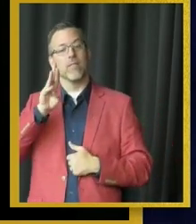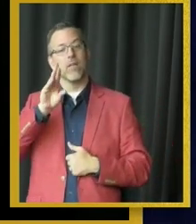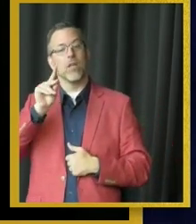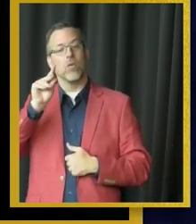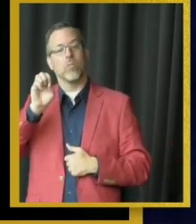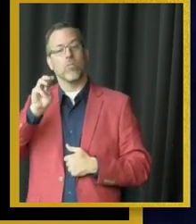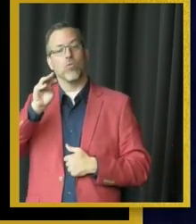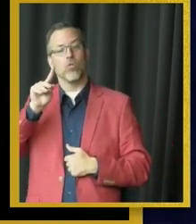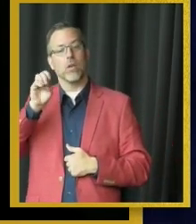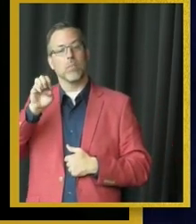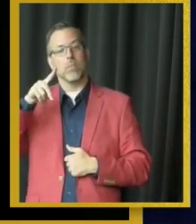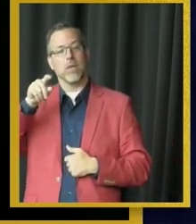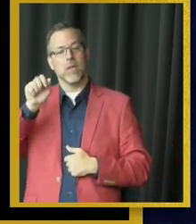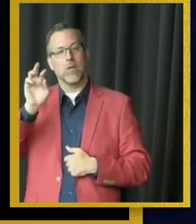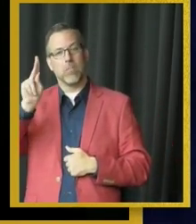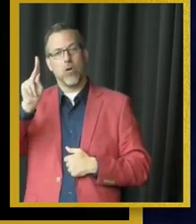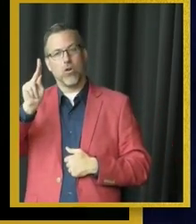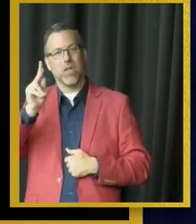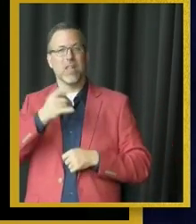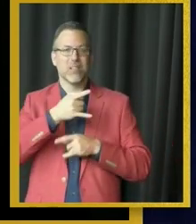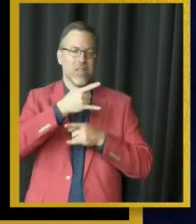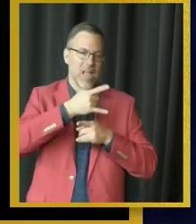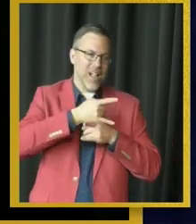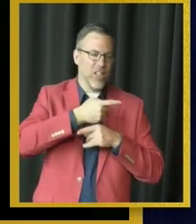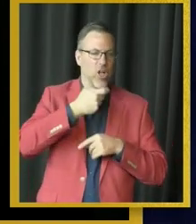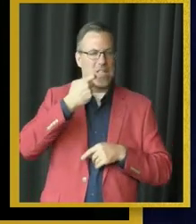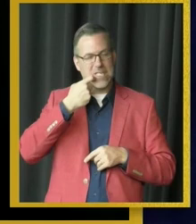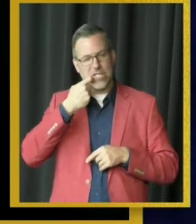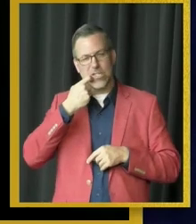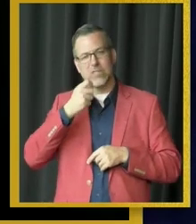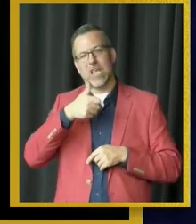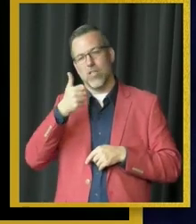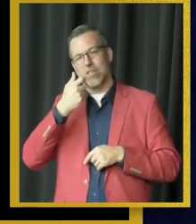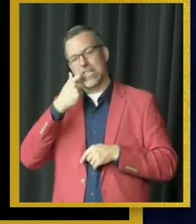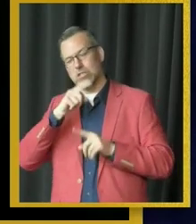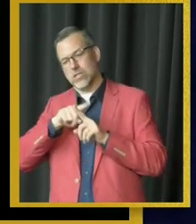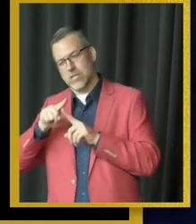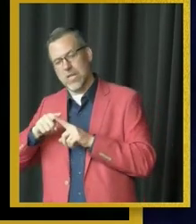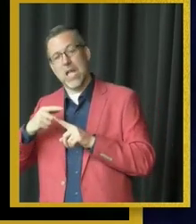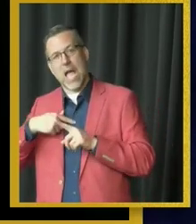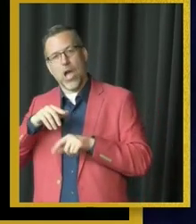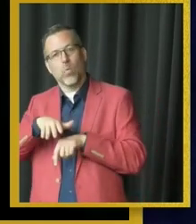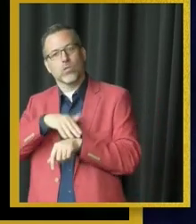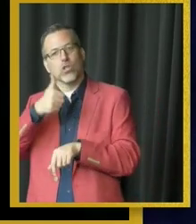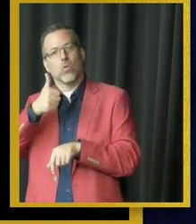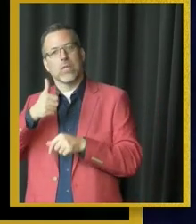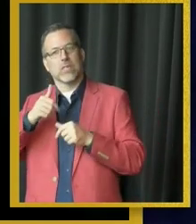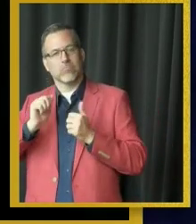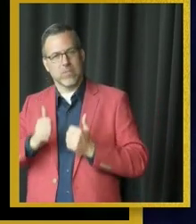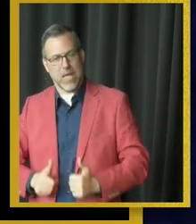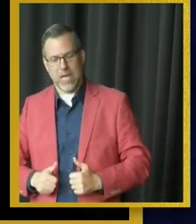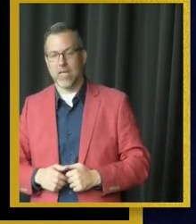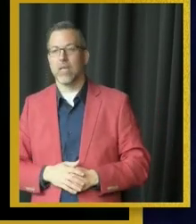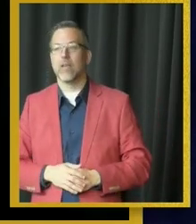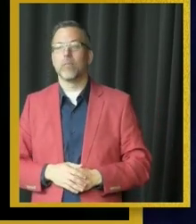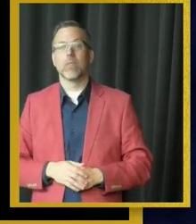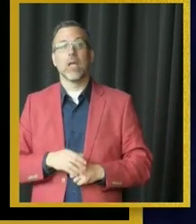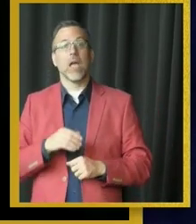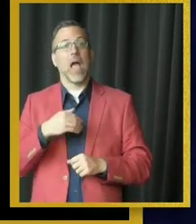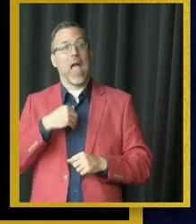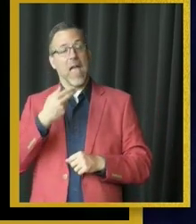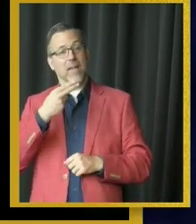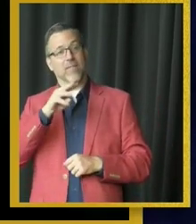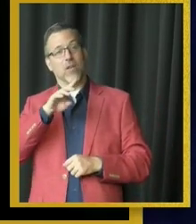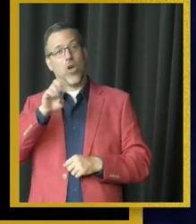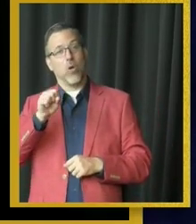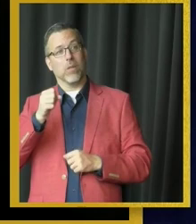in the elements and my alcohol addiction, I was slowly dying. Then I got connected to resources and everything changed. When I was offered temporary